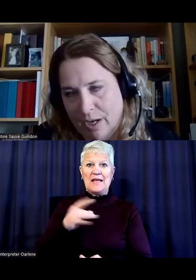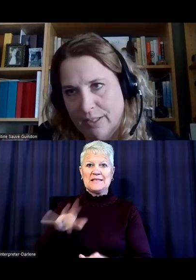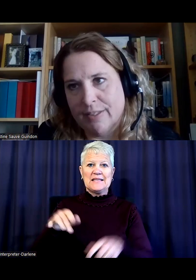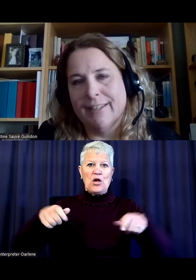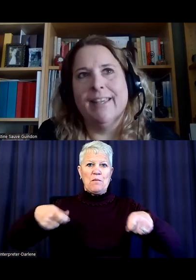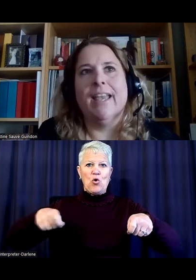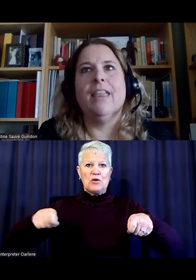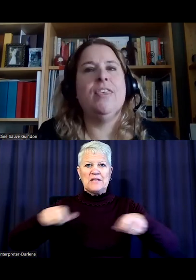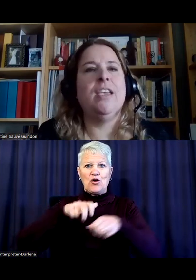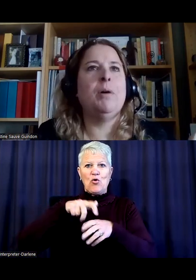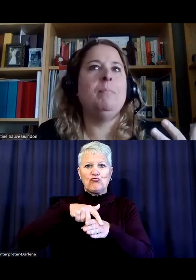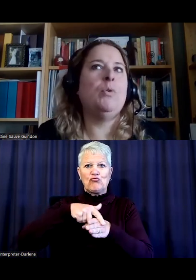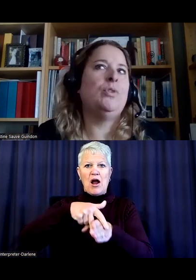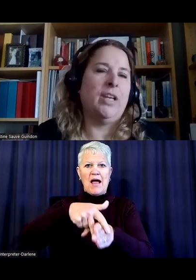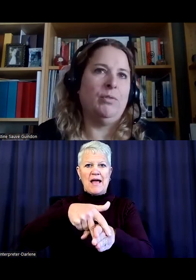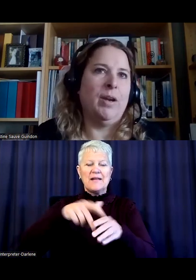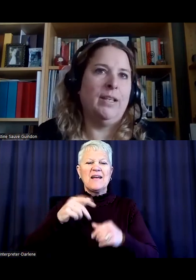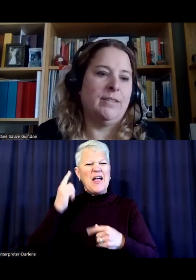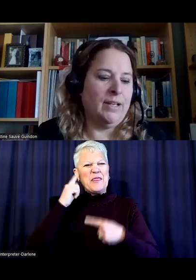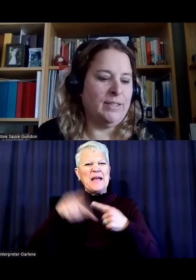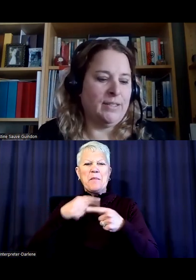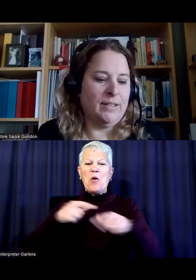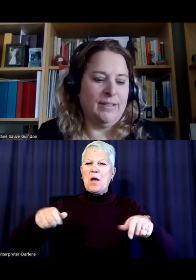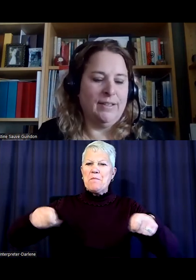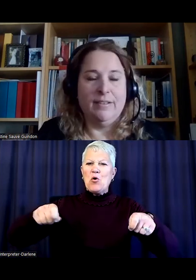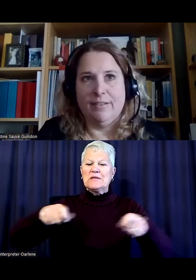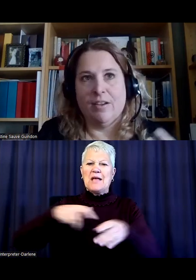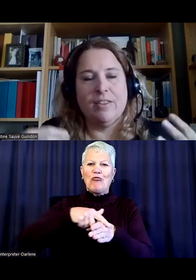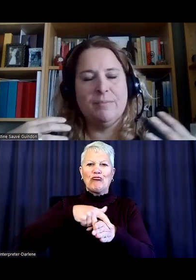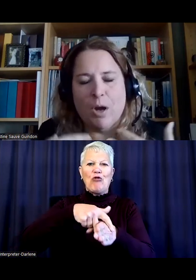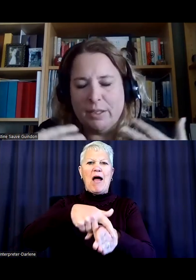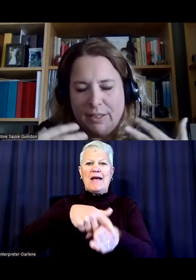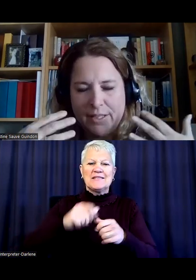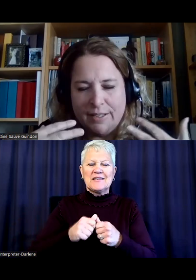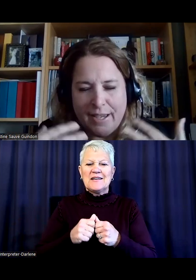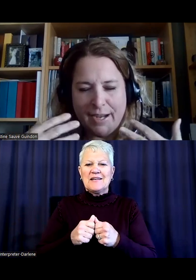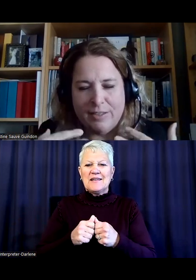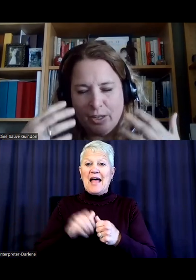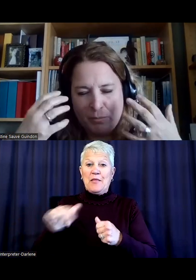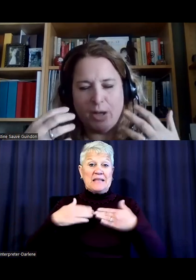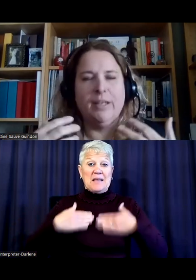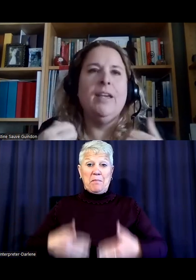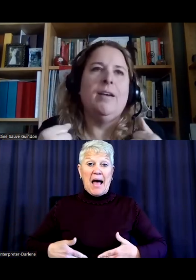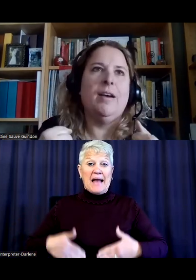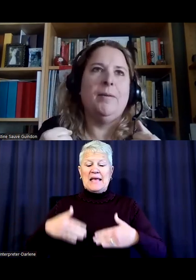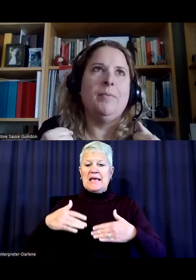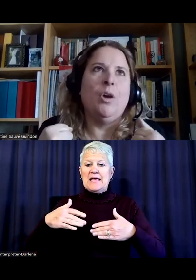motorcycle rides. And think about motorcycle rides, that it's bodily tactile, the